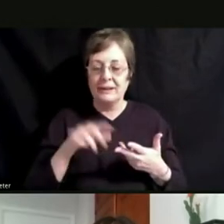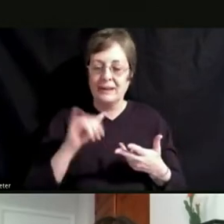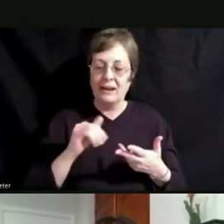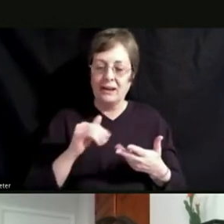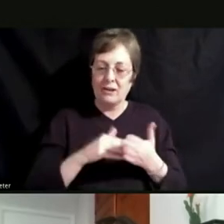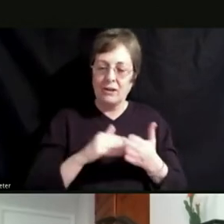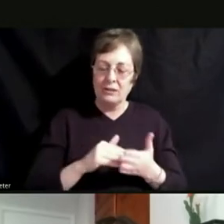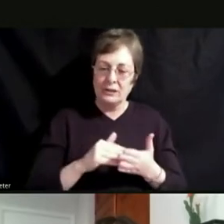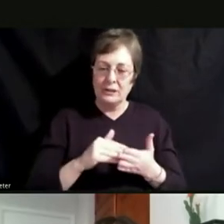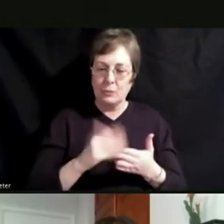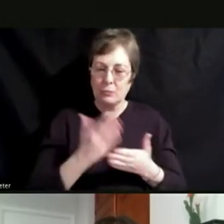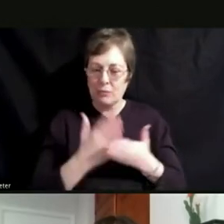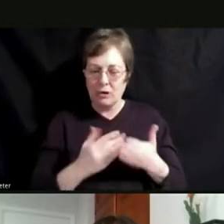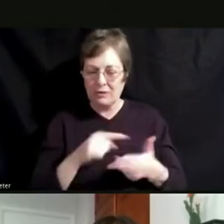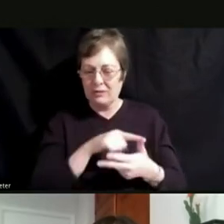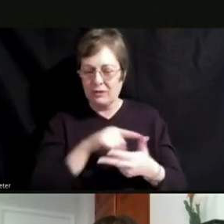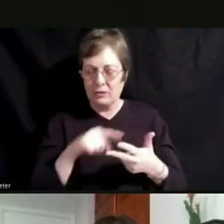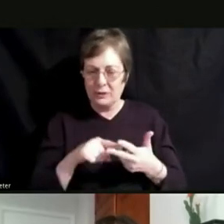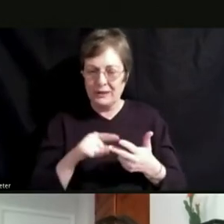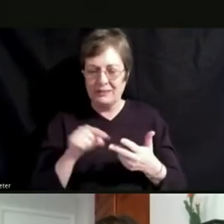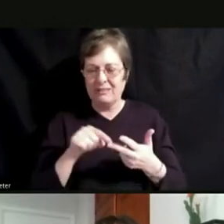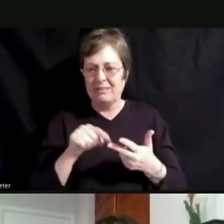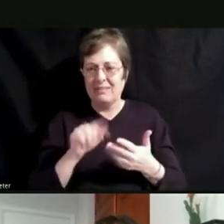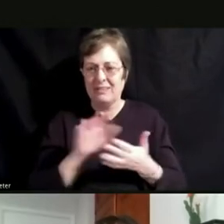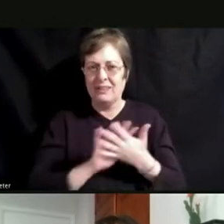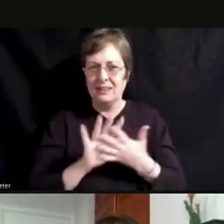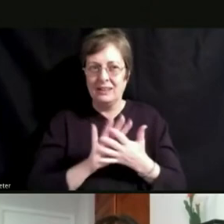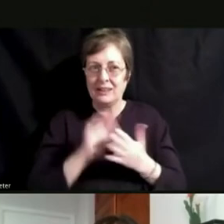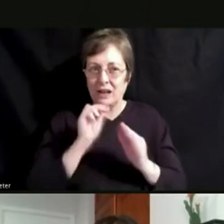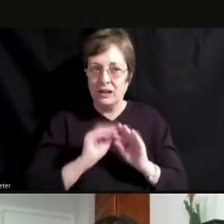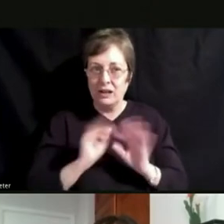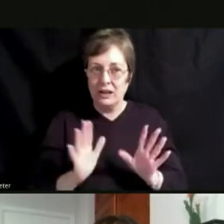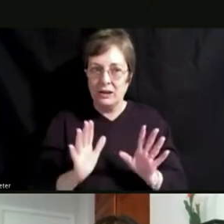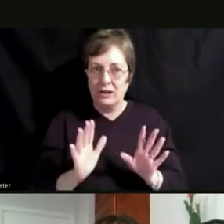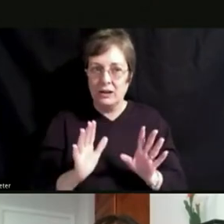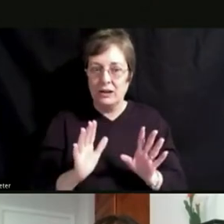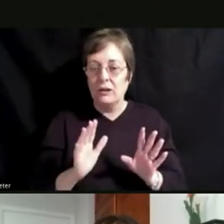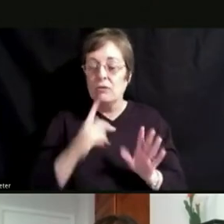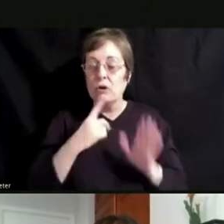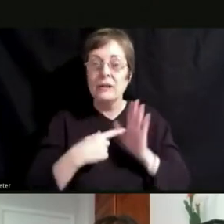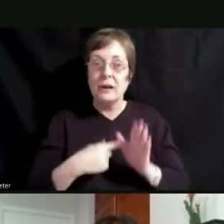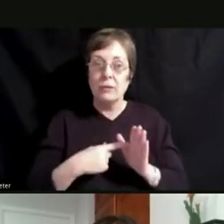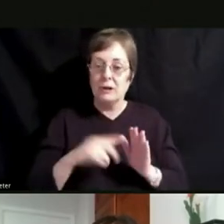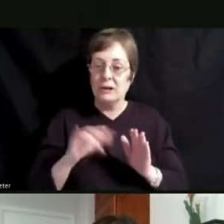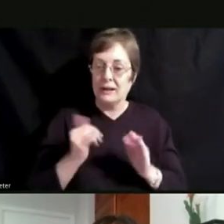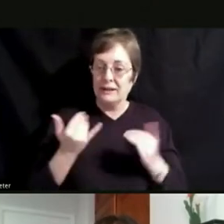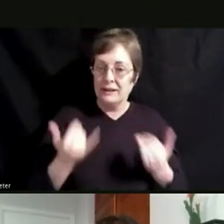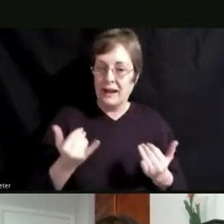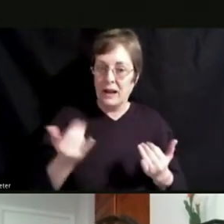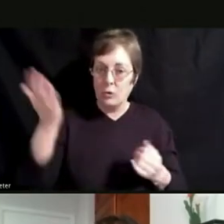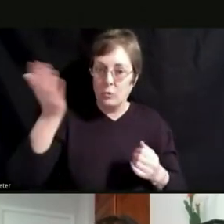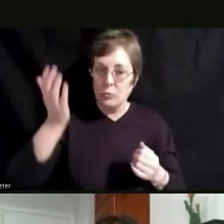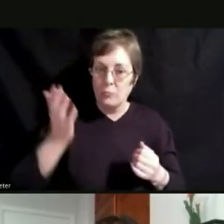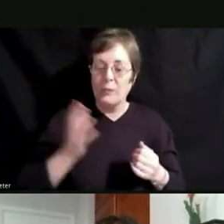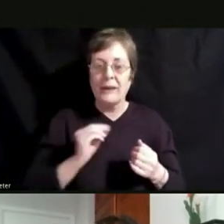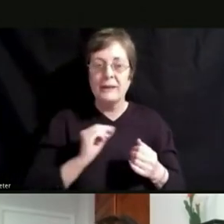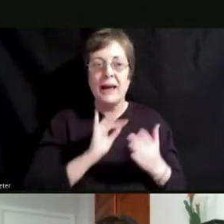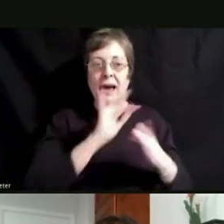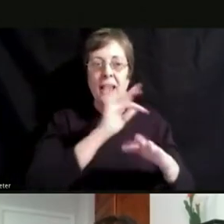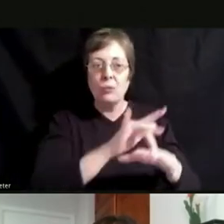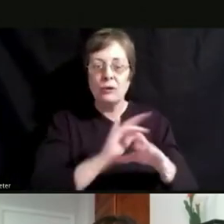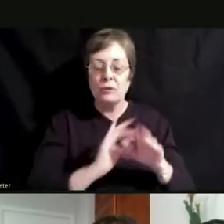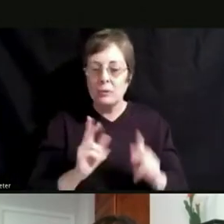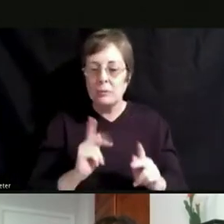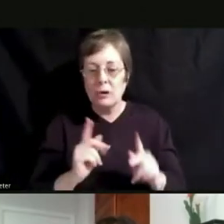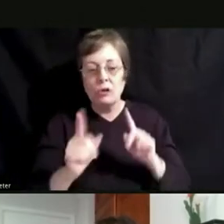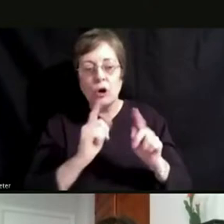of those pillars. So service means even doing things like this, for doing outreach, talking to students who might be interested